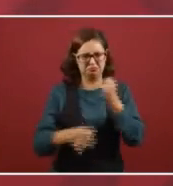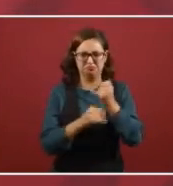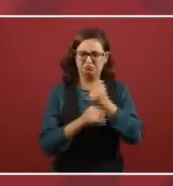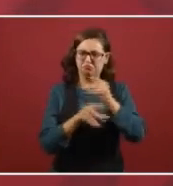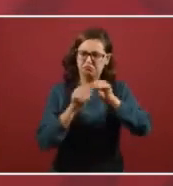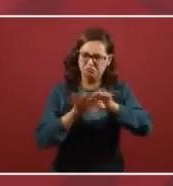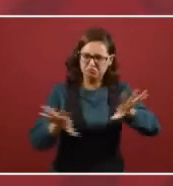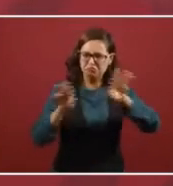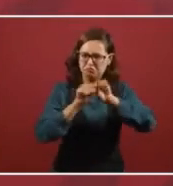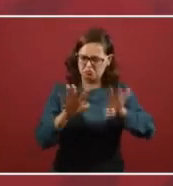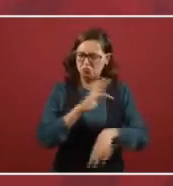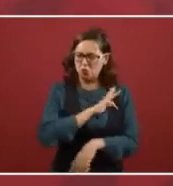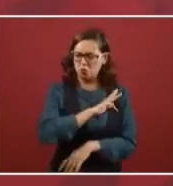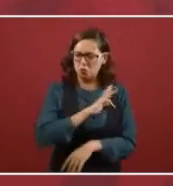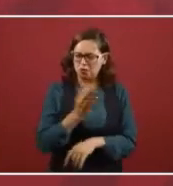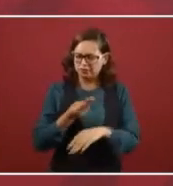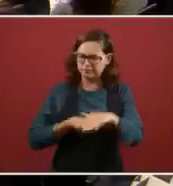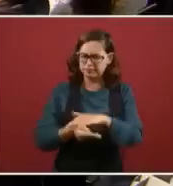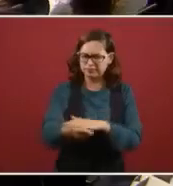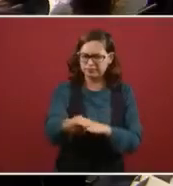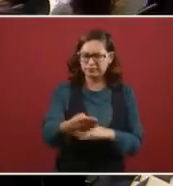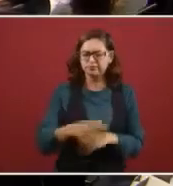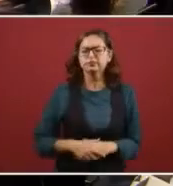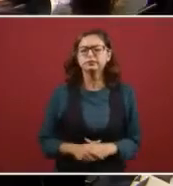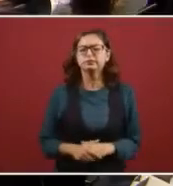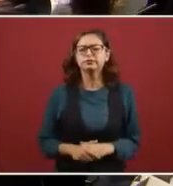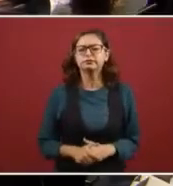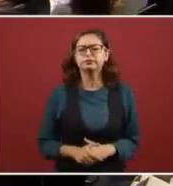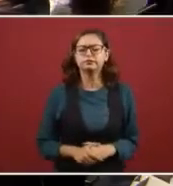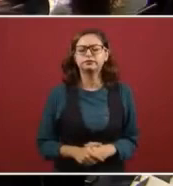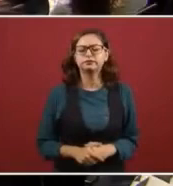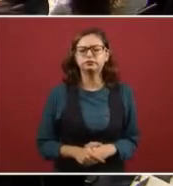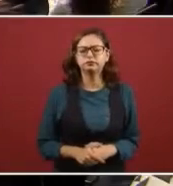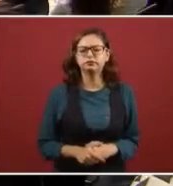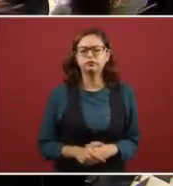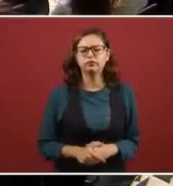circle that you can see of supremacists.